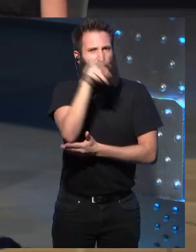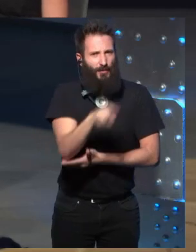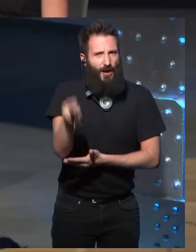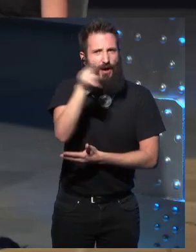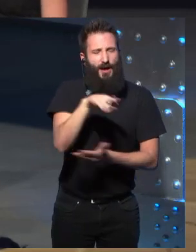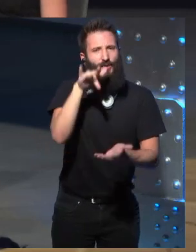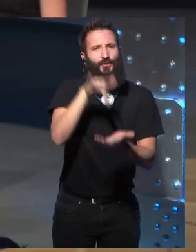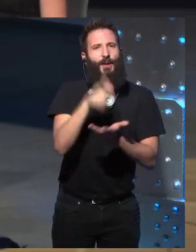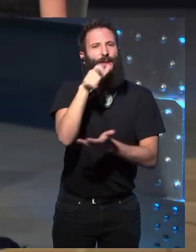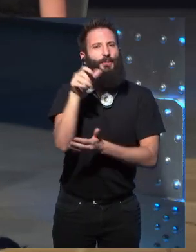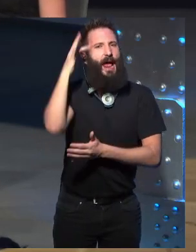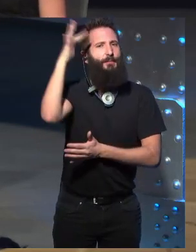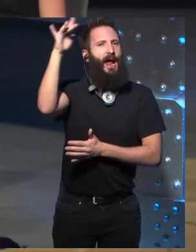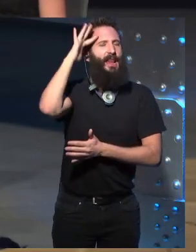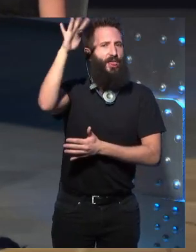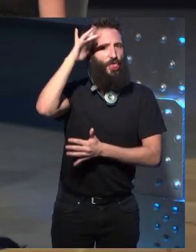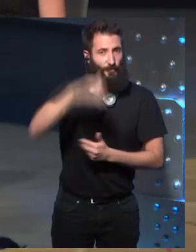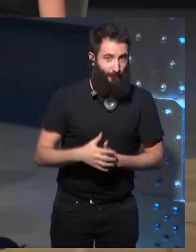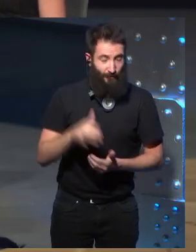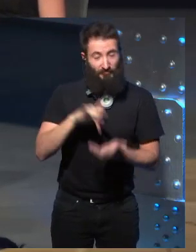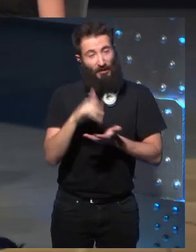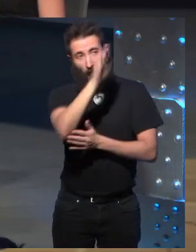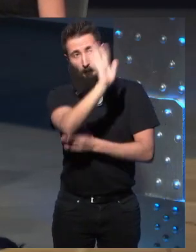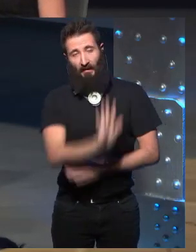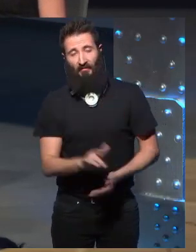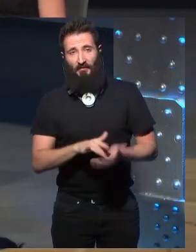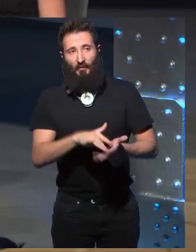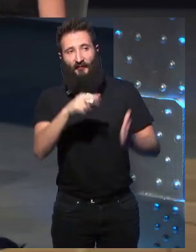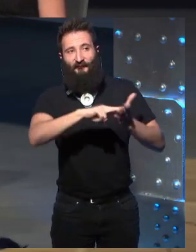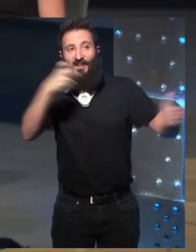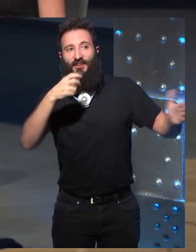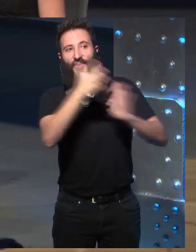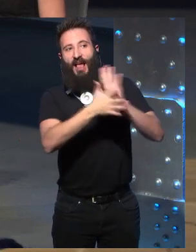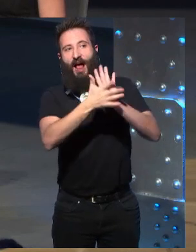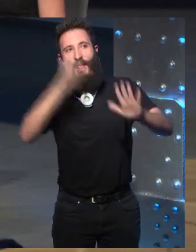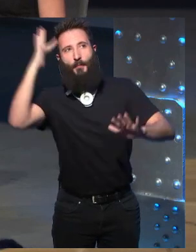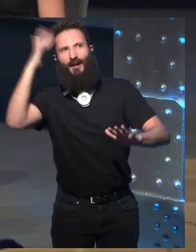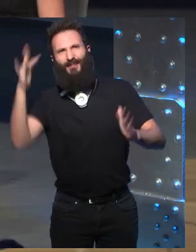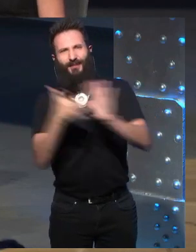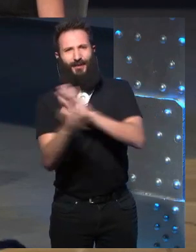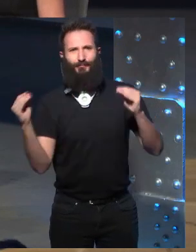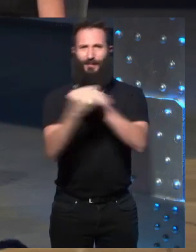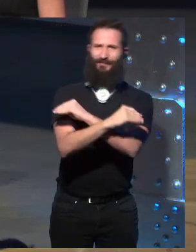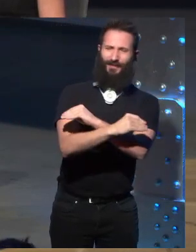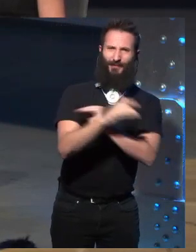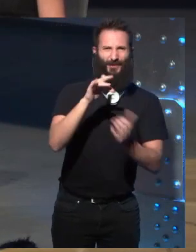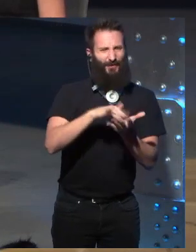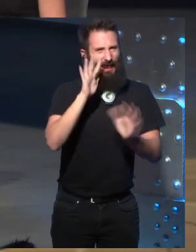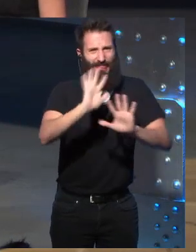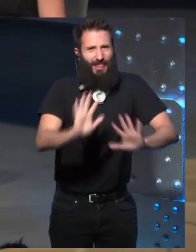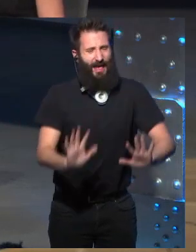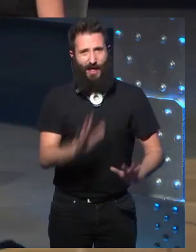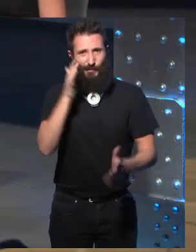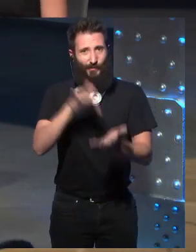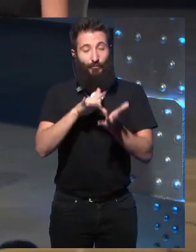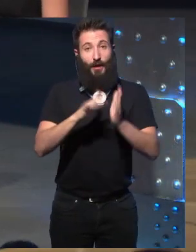times, which was imagination. And you think it's so funny that a physicist should use the word imagination,